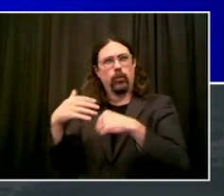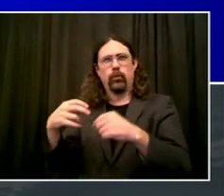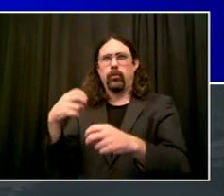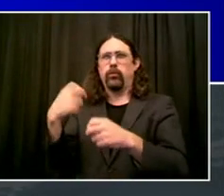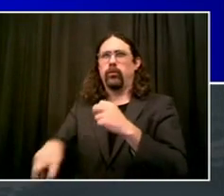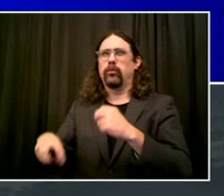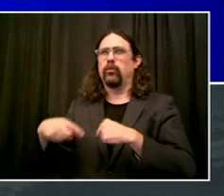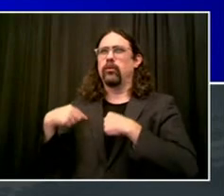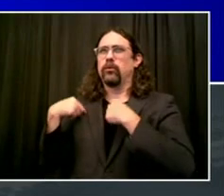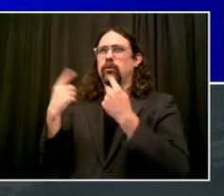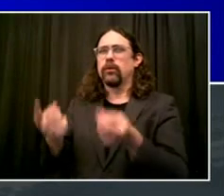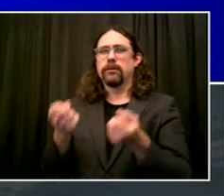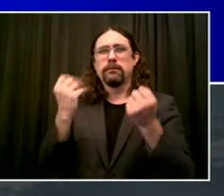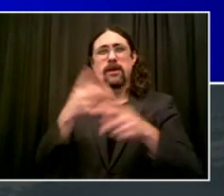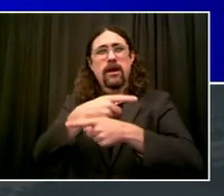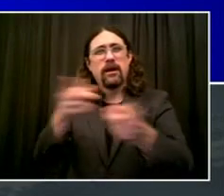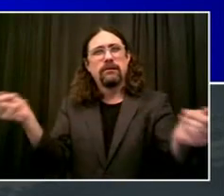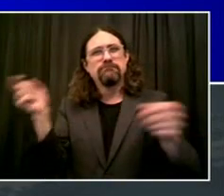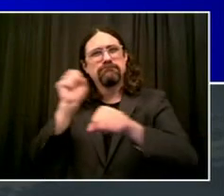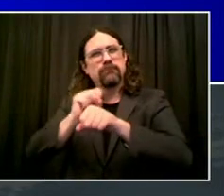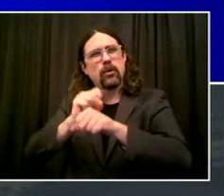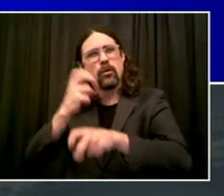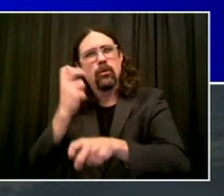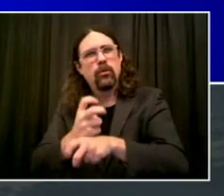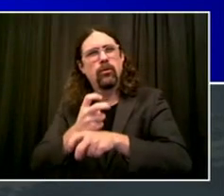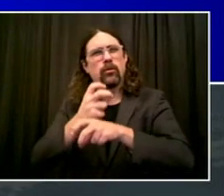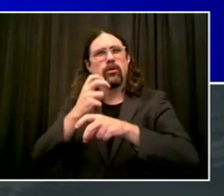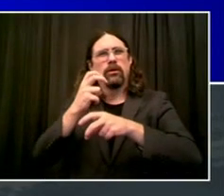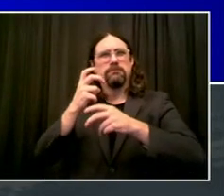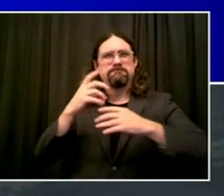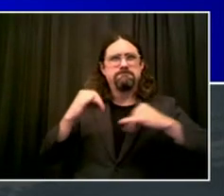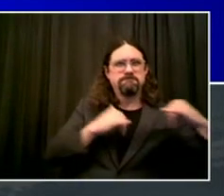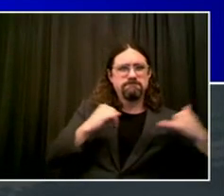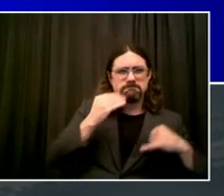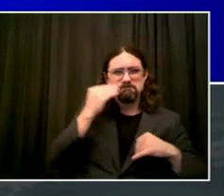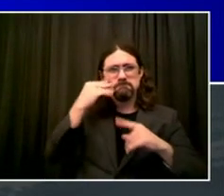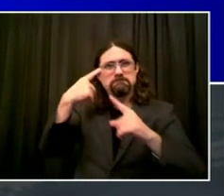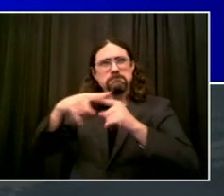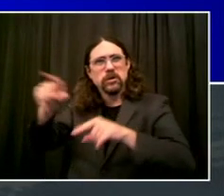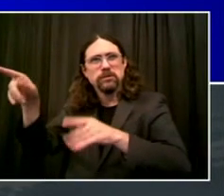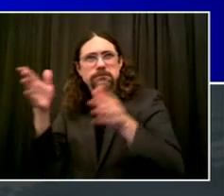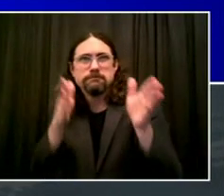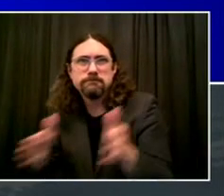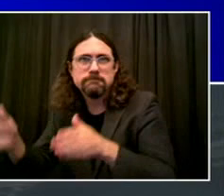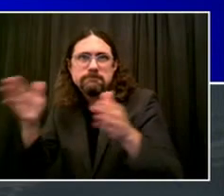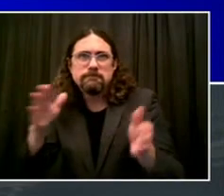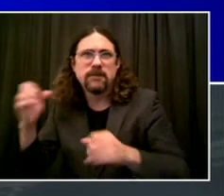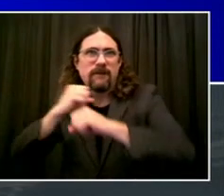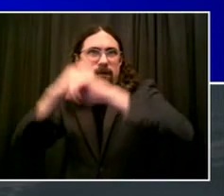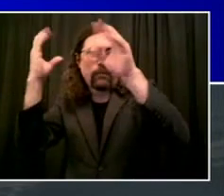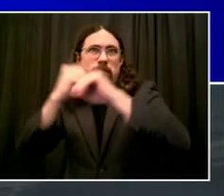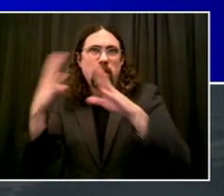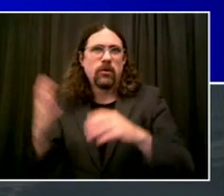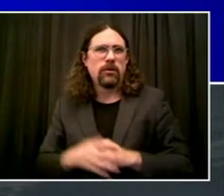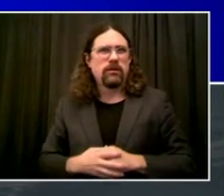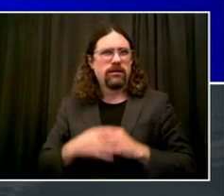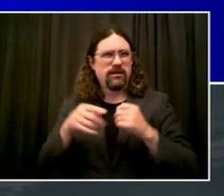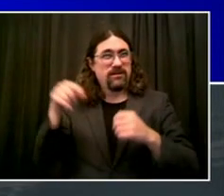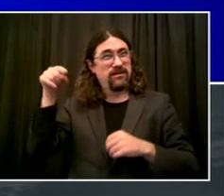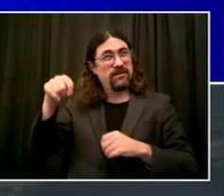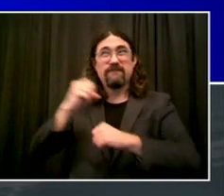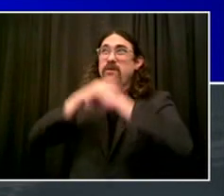celebrating you, we're celebrating the city, we're celebrating this country at a moment where we all need to take stock and be proud of what we have done